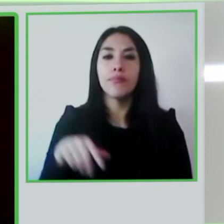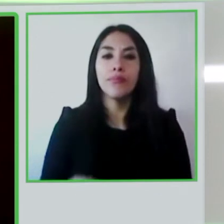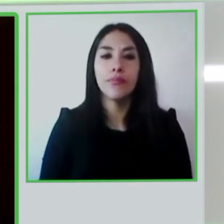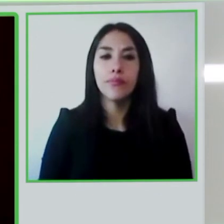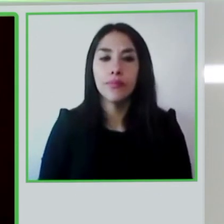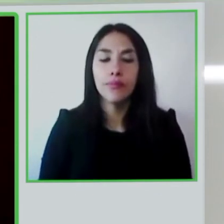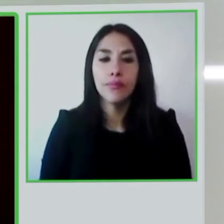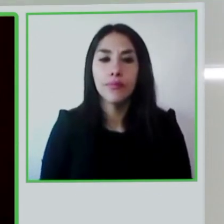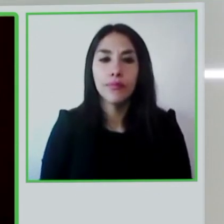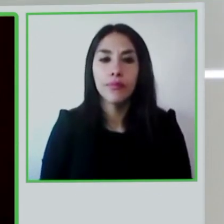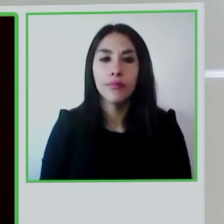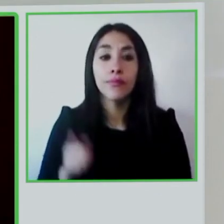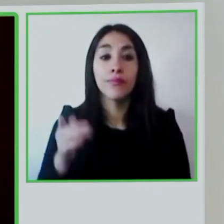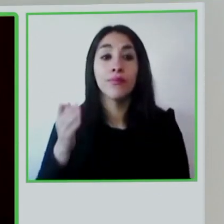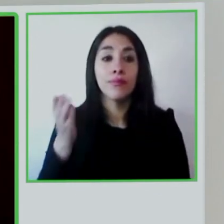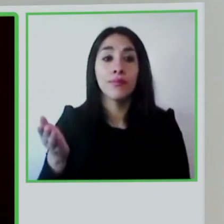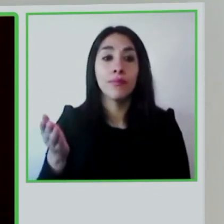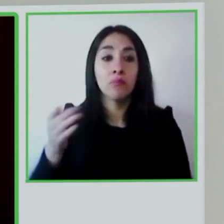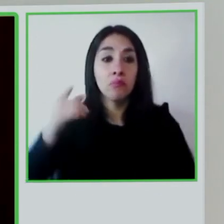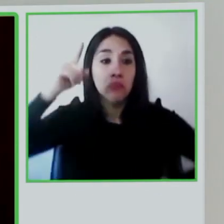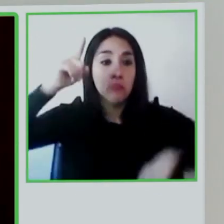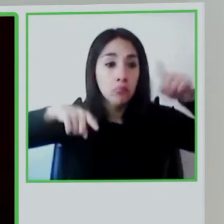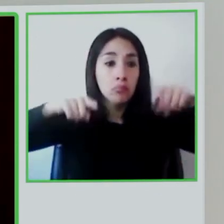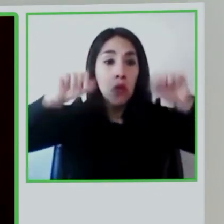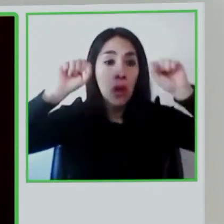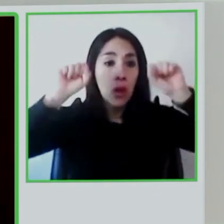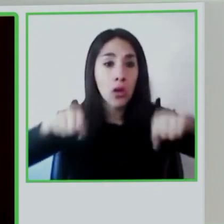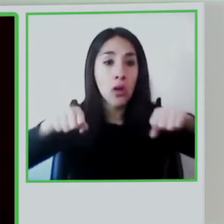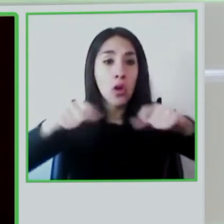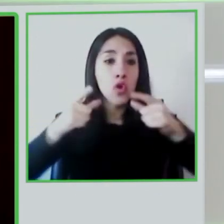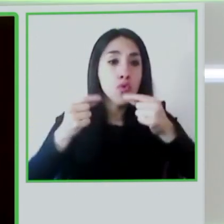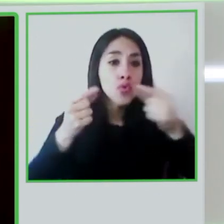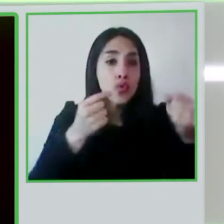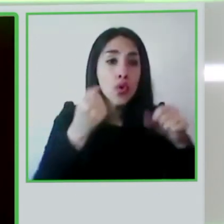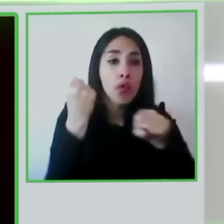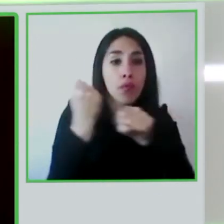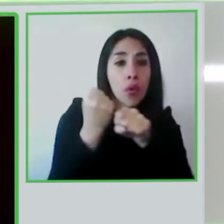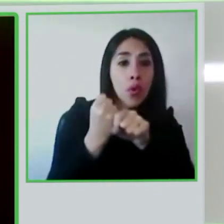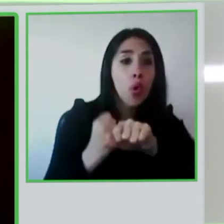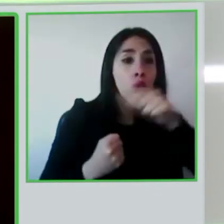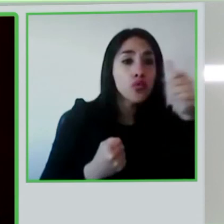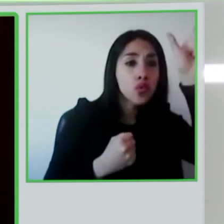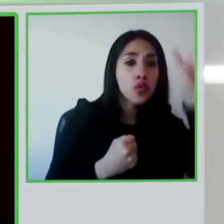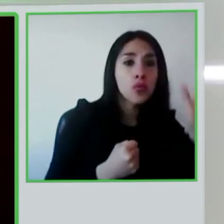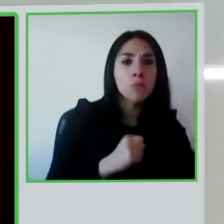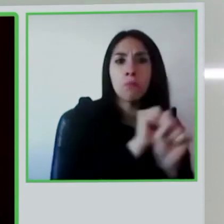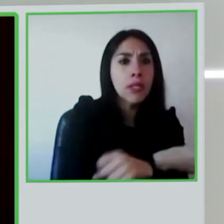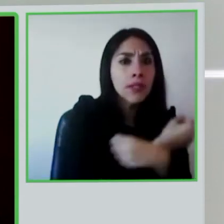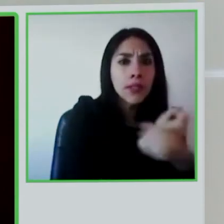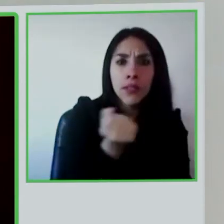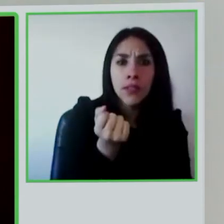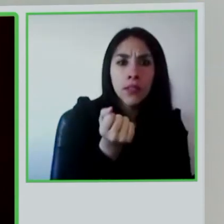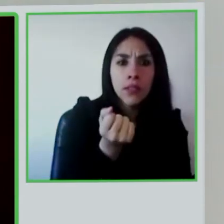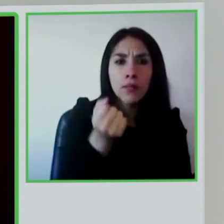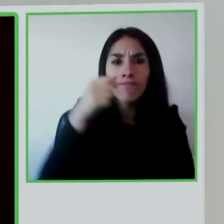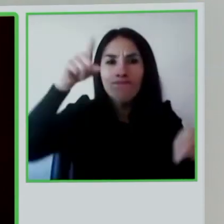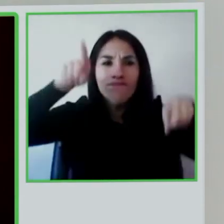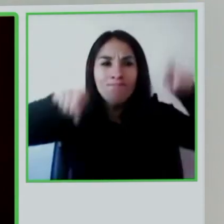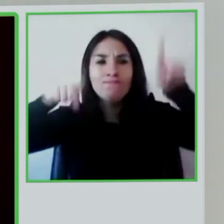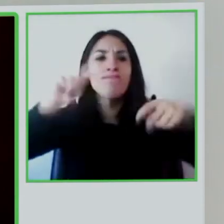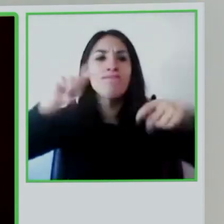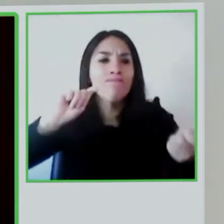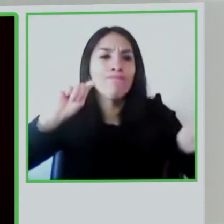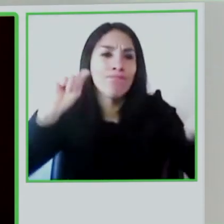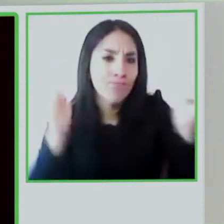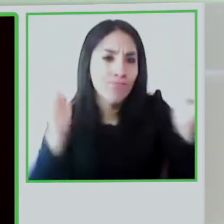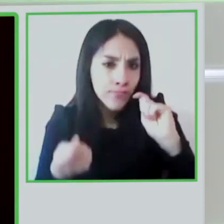not because some can do the work and others don't. Some need adjustments, others don't. We should be talking